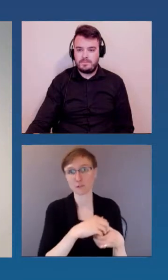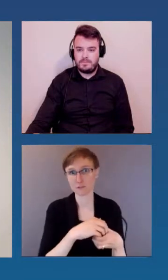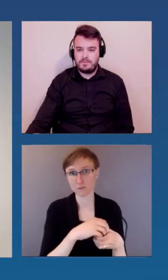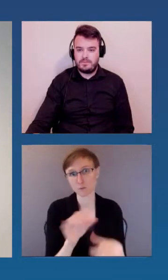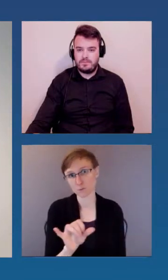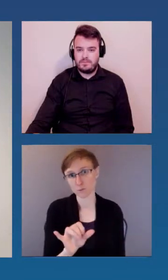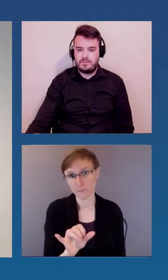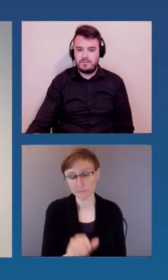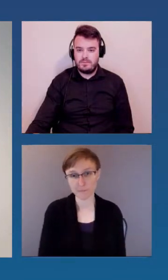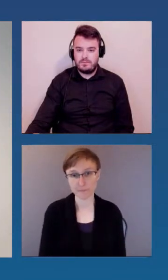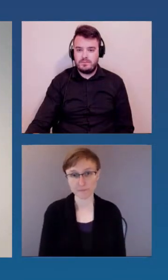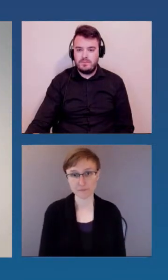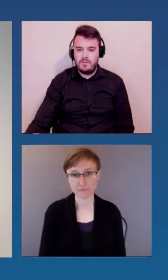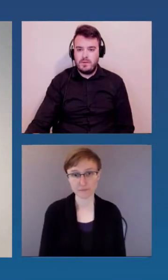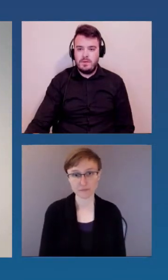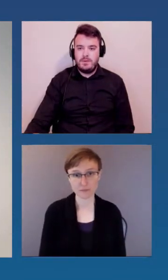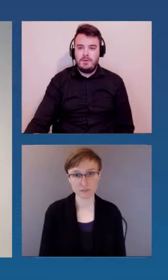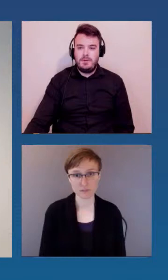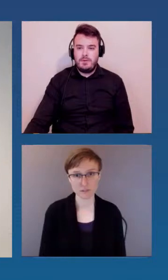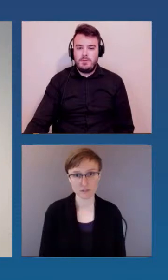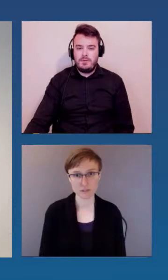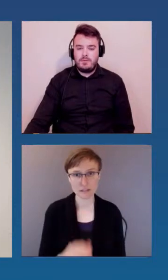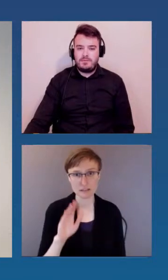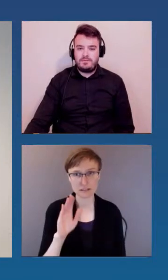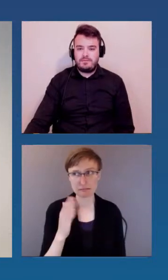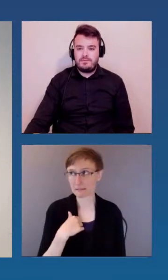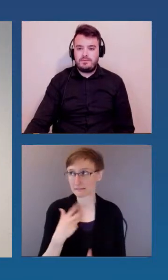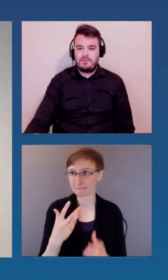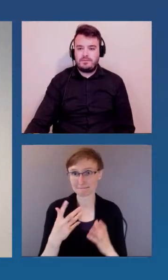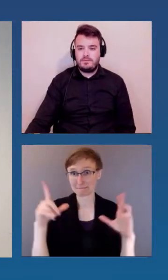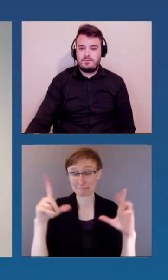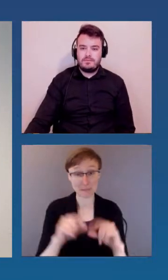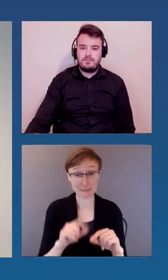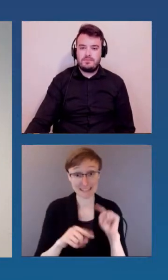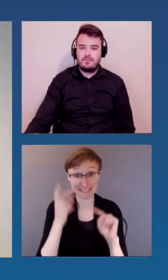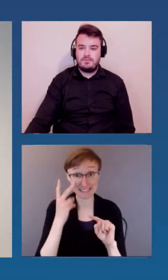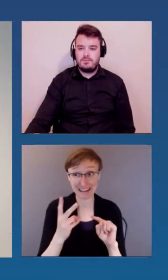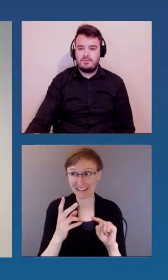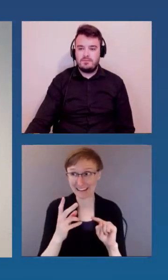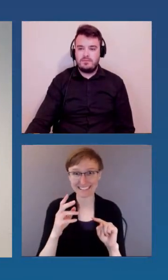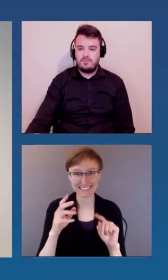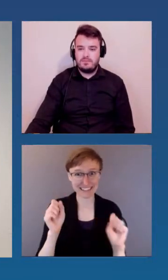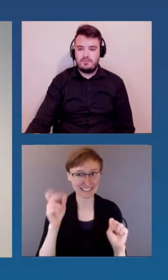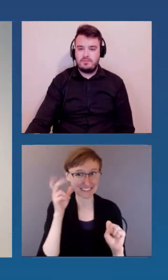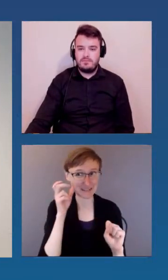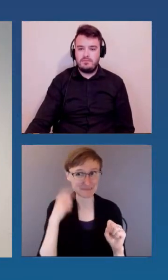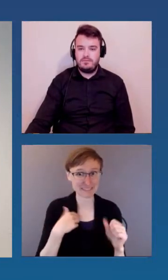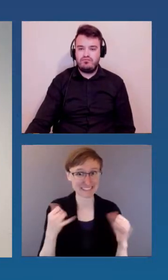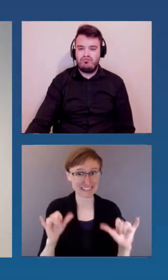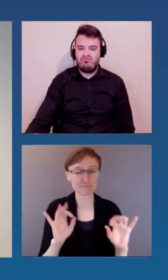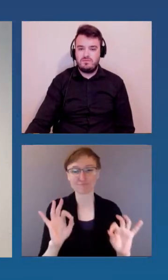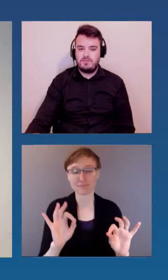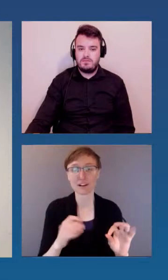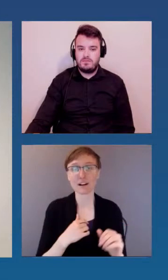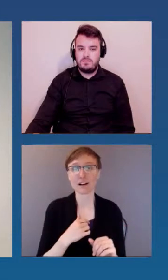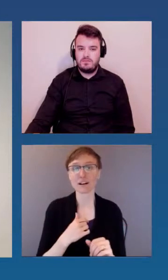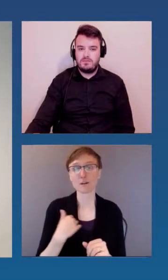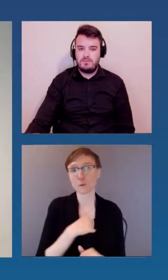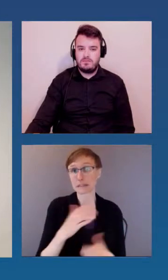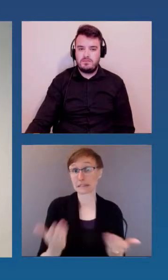across either the City of Ottawa to increase access to testing as much as possible. It is our hospital partners who are running the